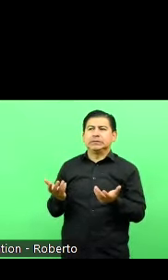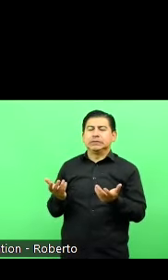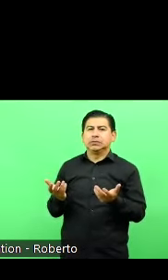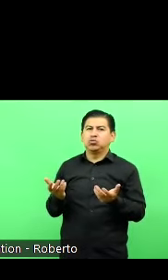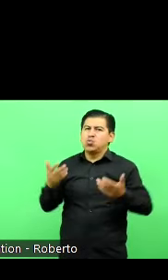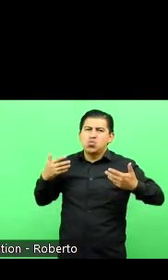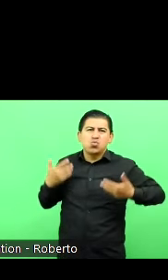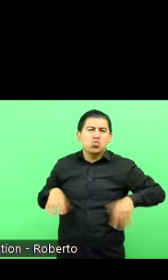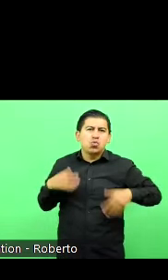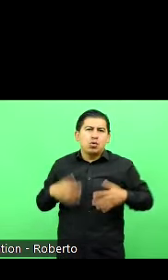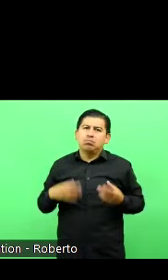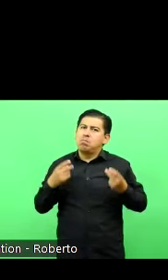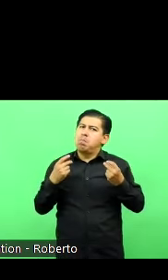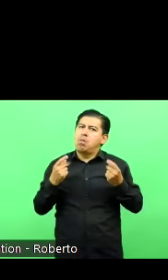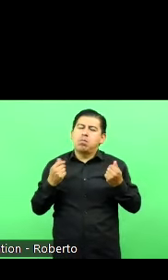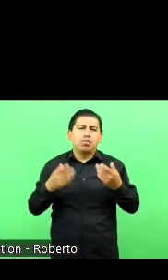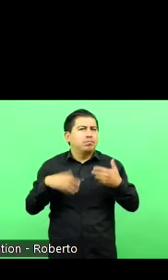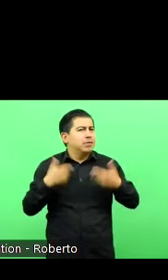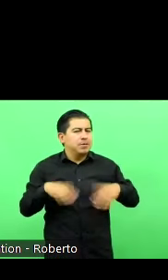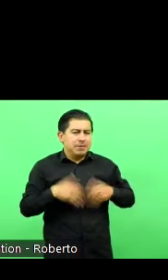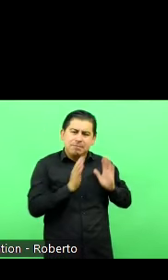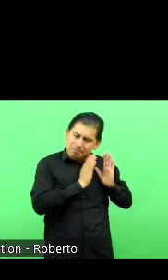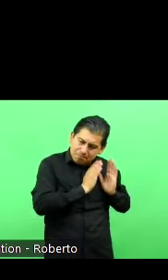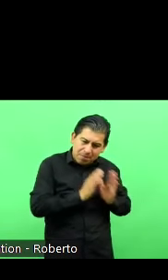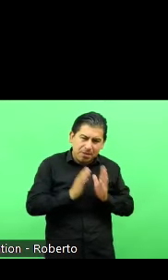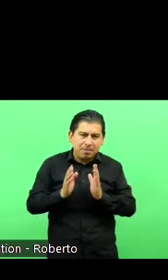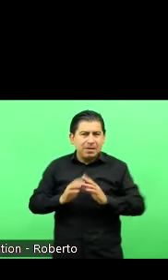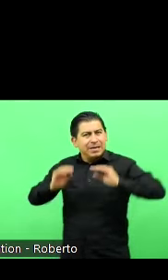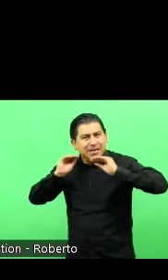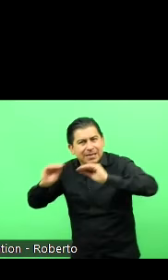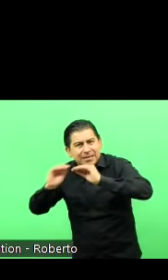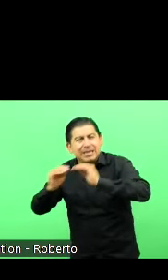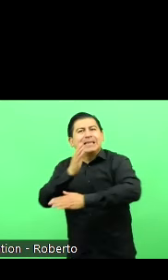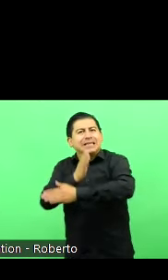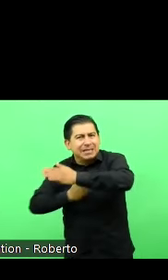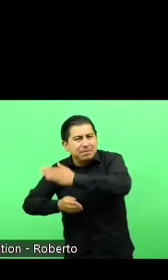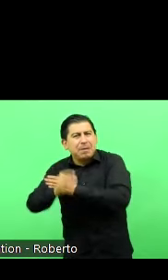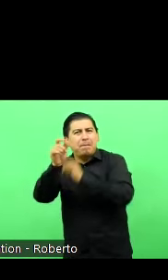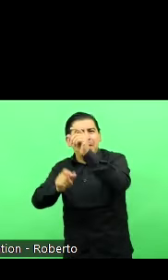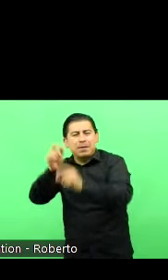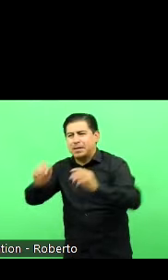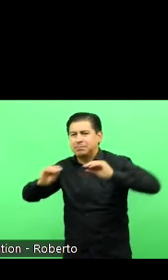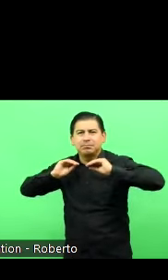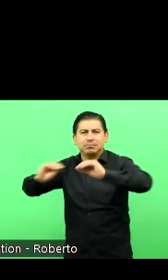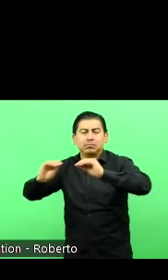of persons with disabilities in disaster risk reduction